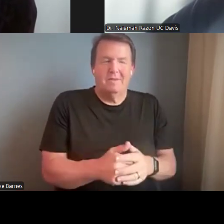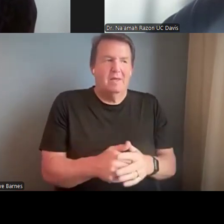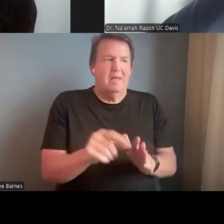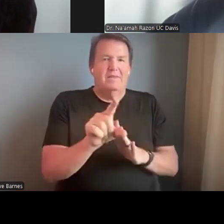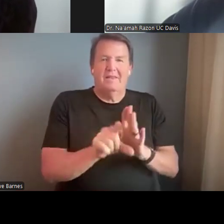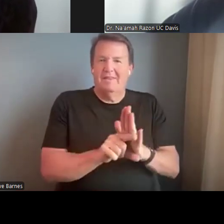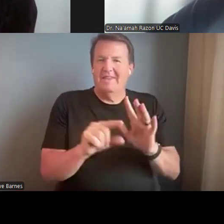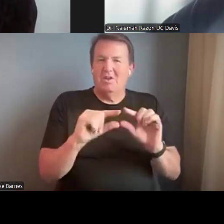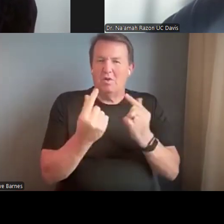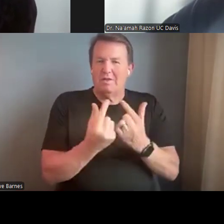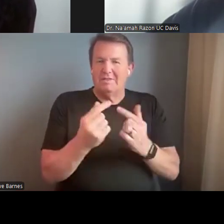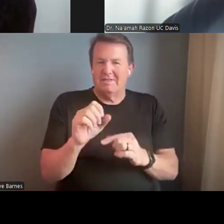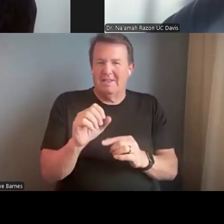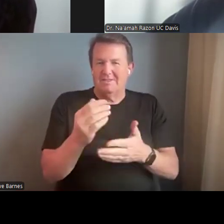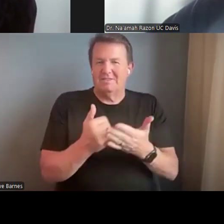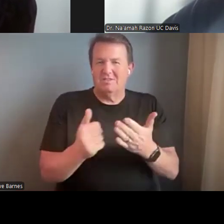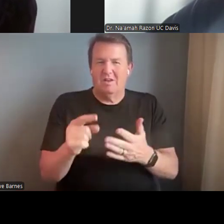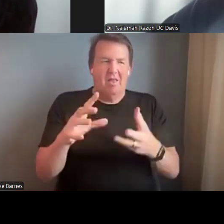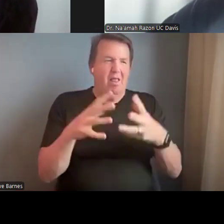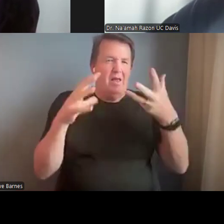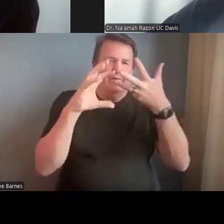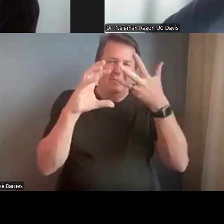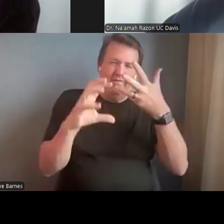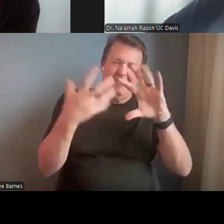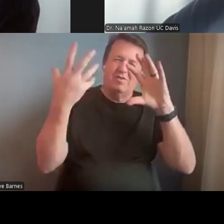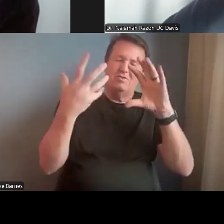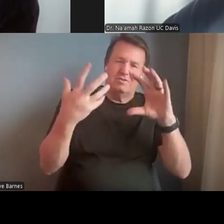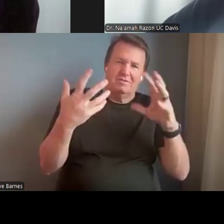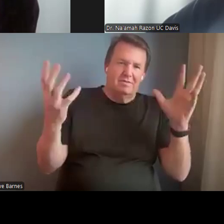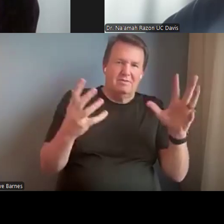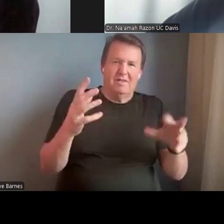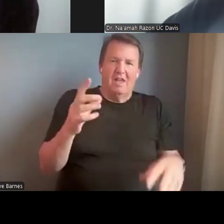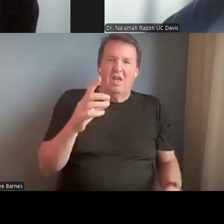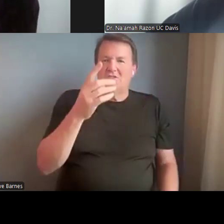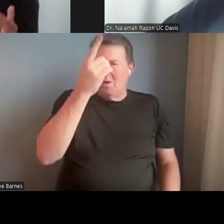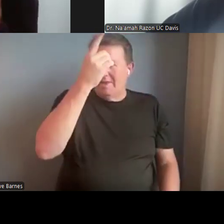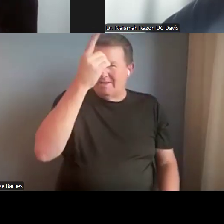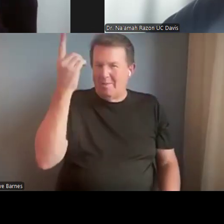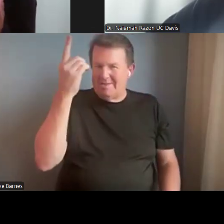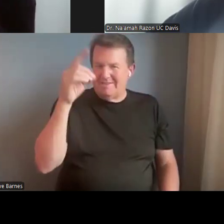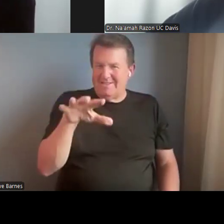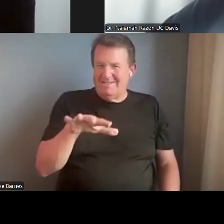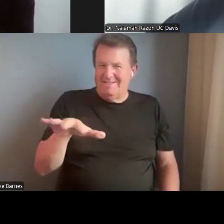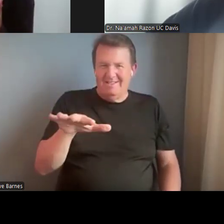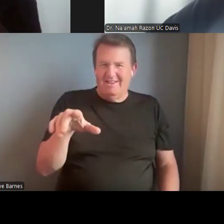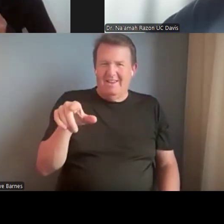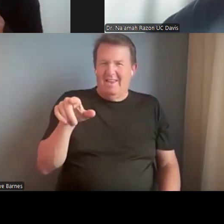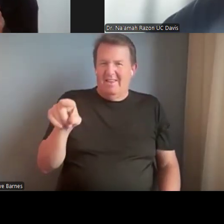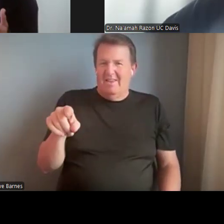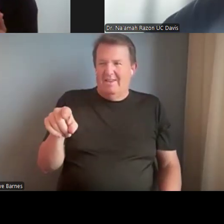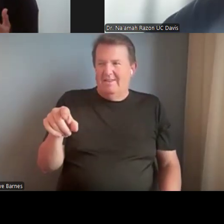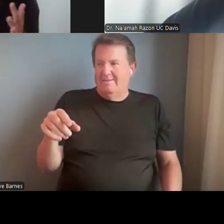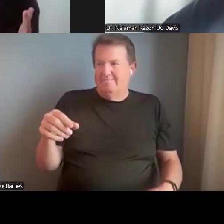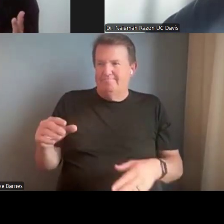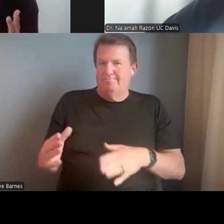lot of confusion and challenges. And so in the dementia space, they're already dealing with issues of like trying to keep people